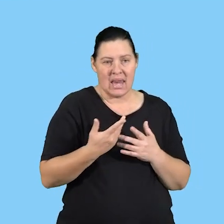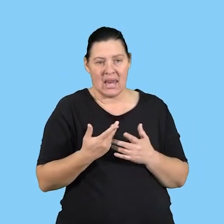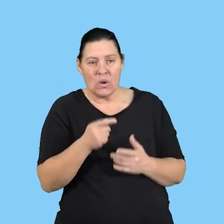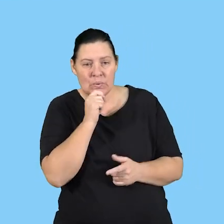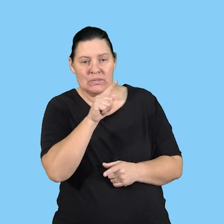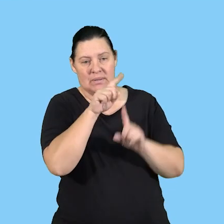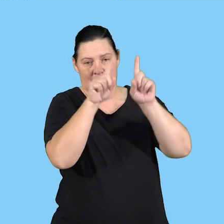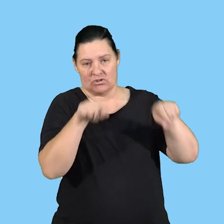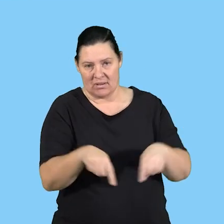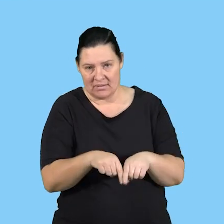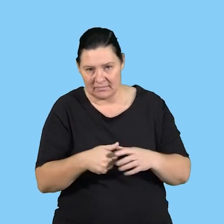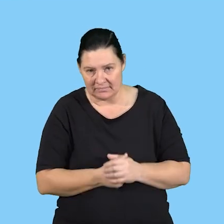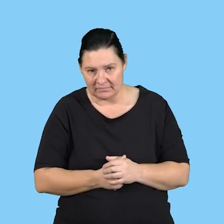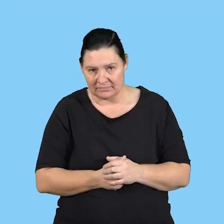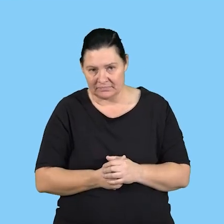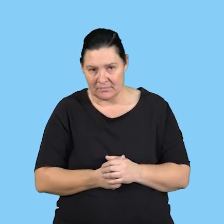picture.